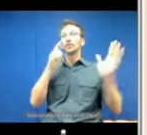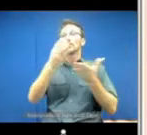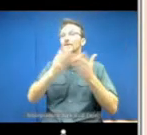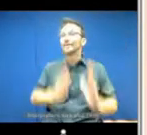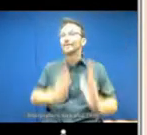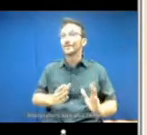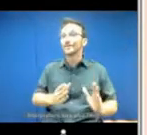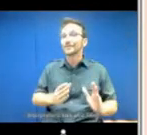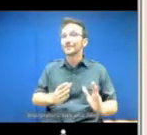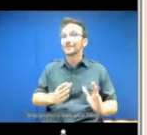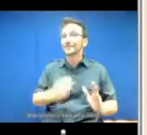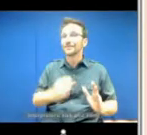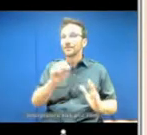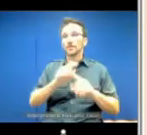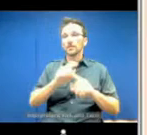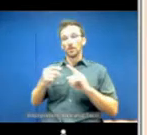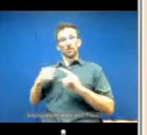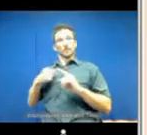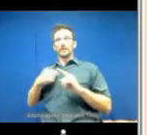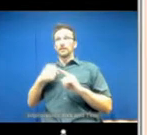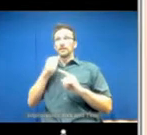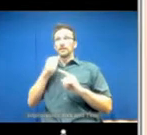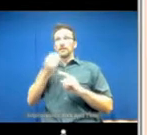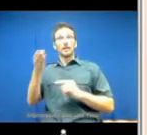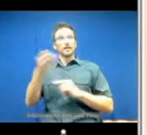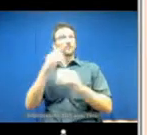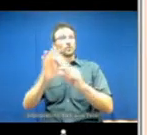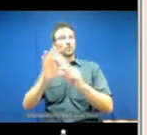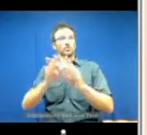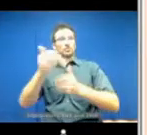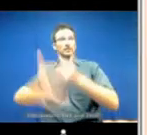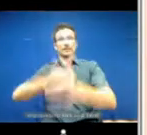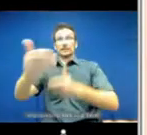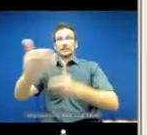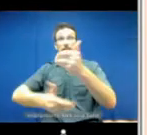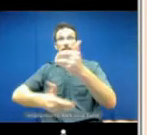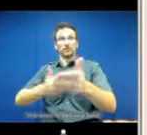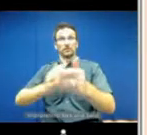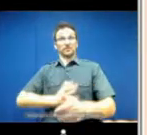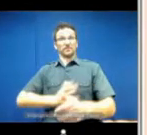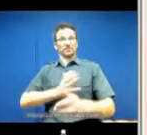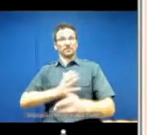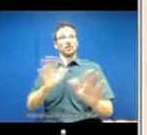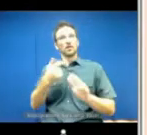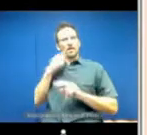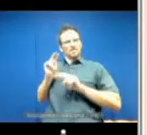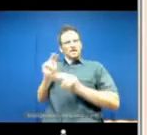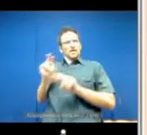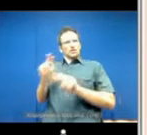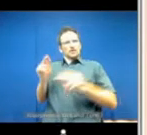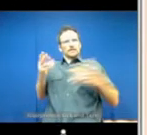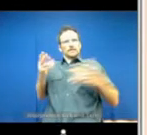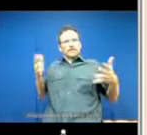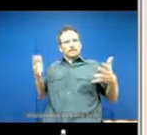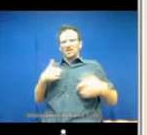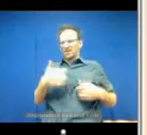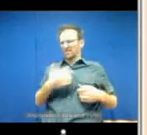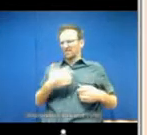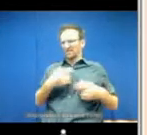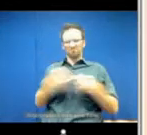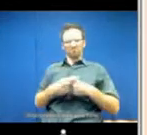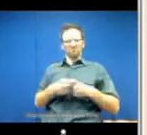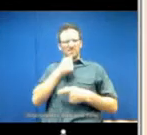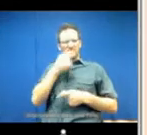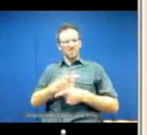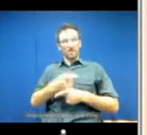not interpreting any of the proceedings and simply monitoring, I did not think it appropriate to take a witness oath. And